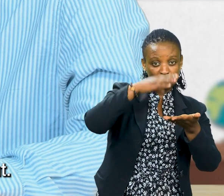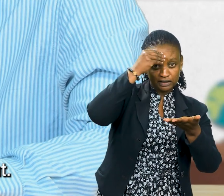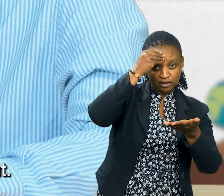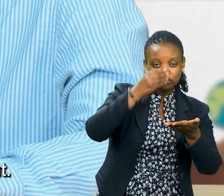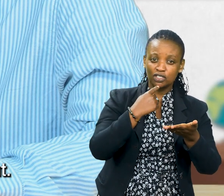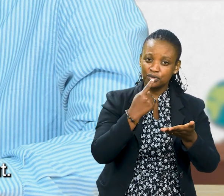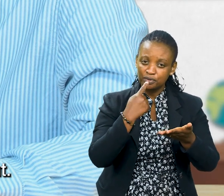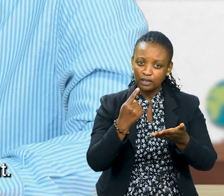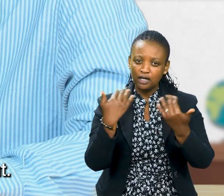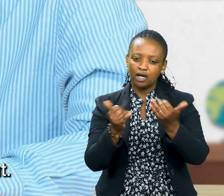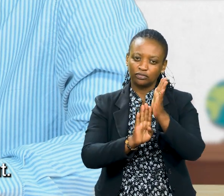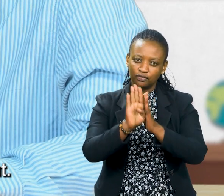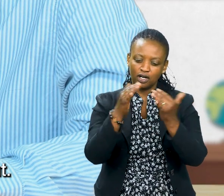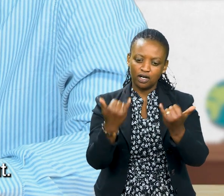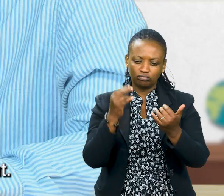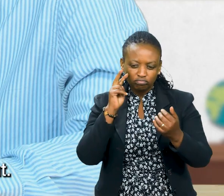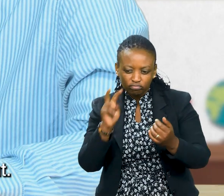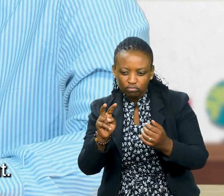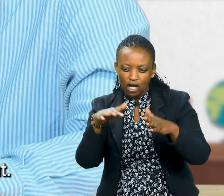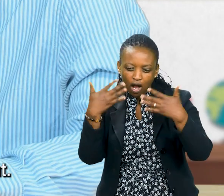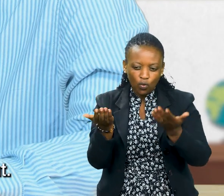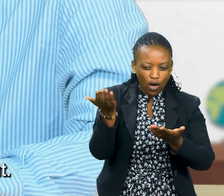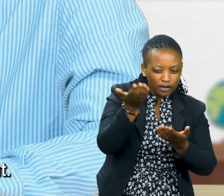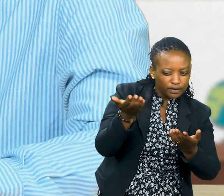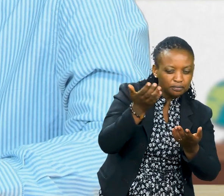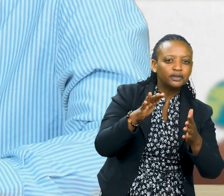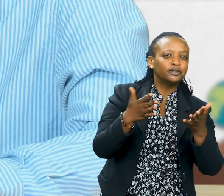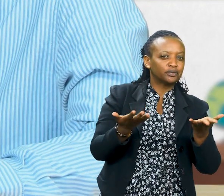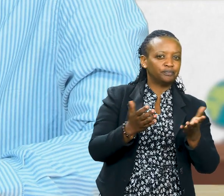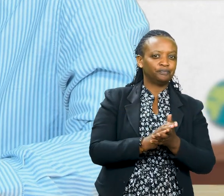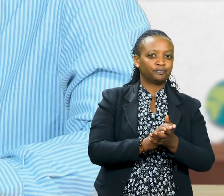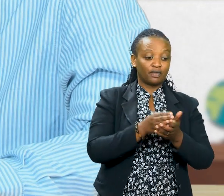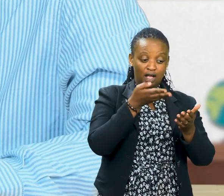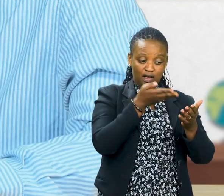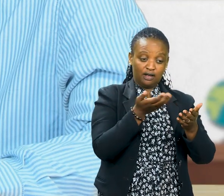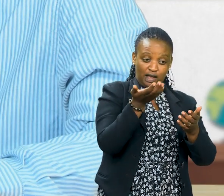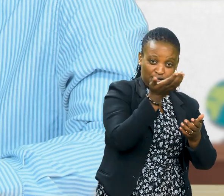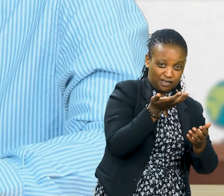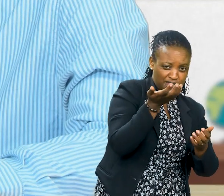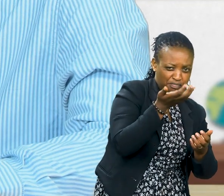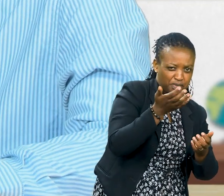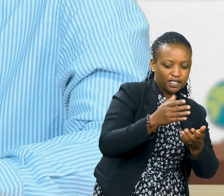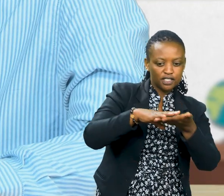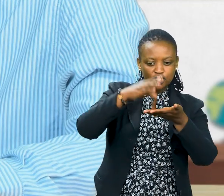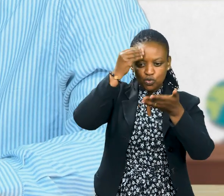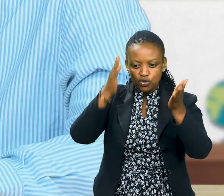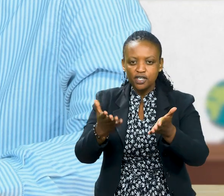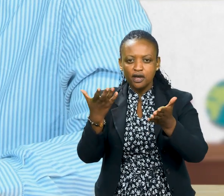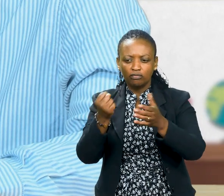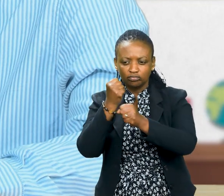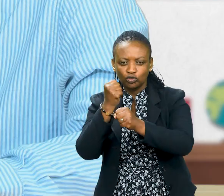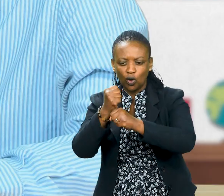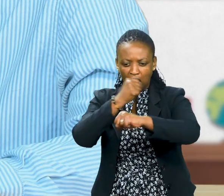development, we are now going to look at assessment. In assessment, students have